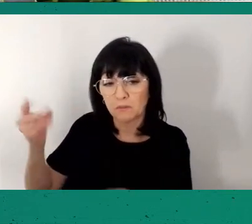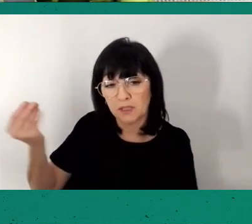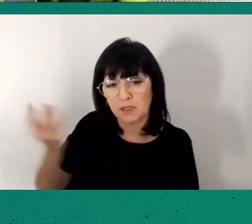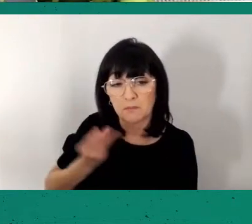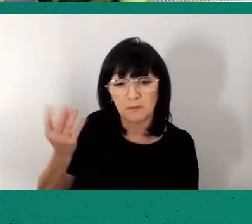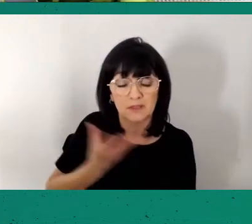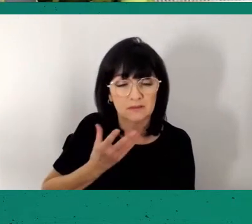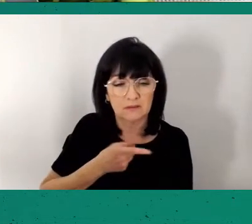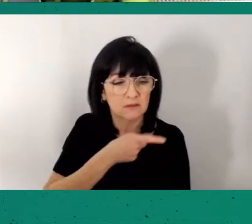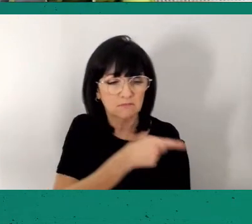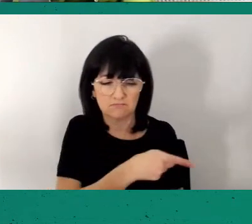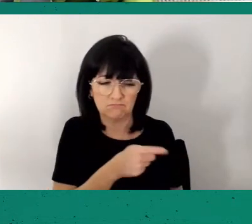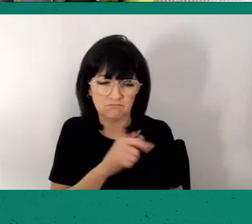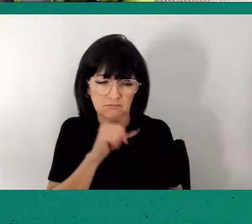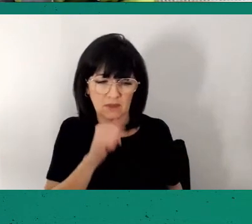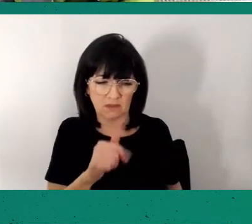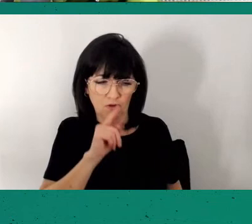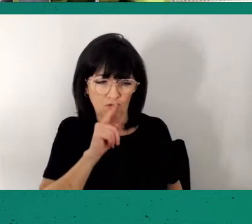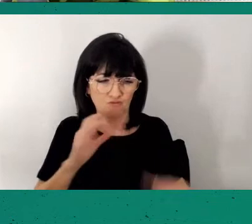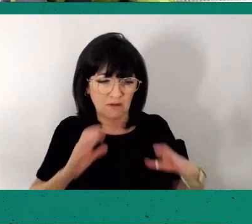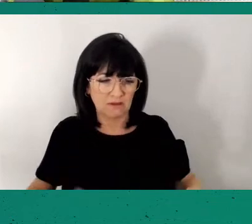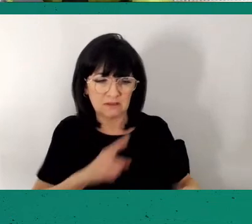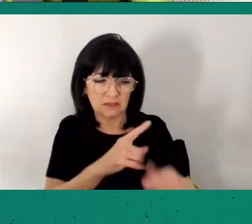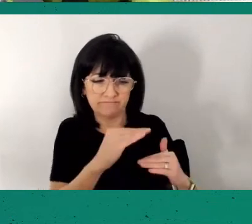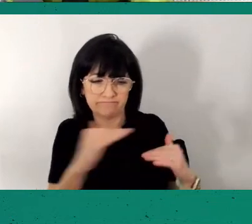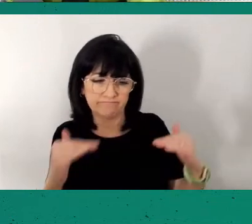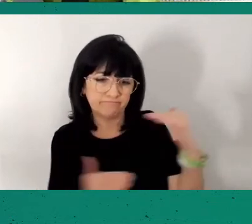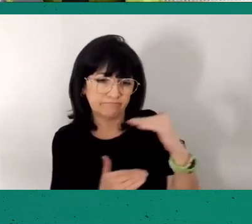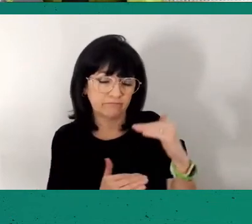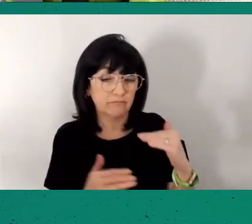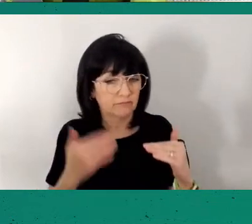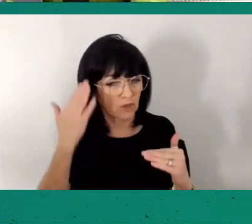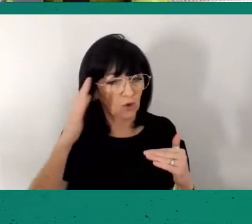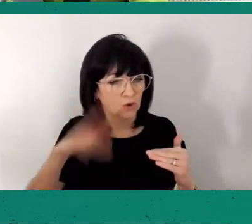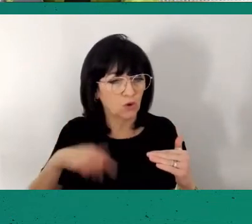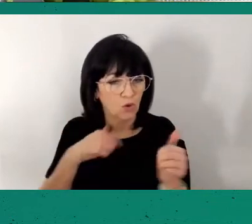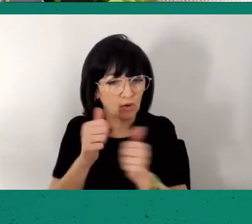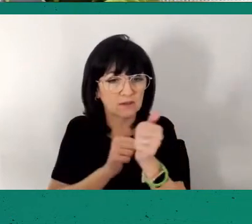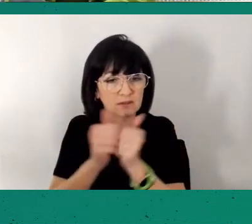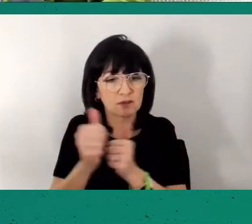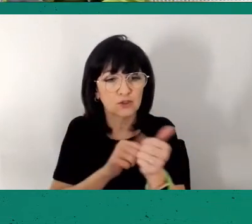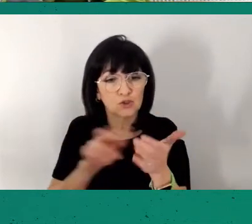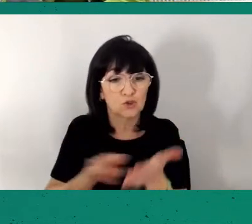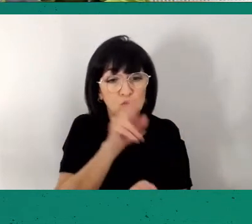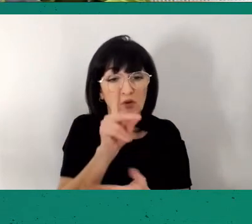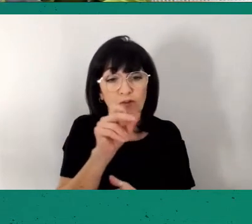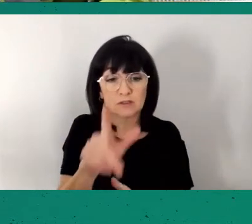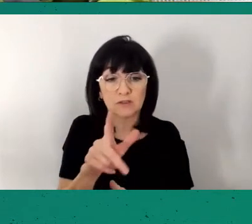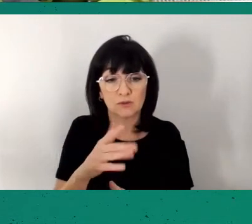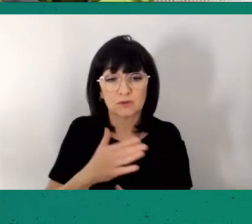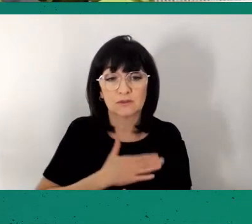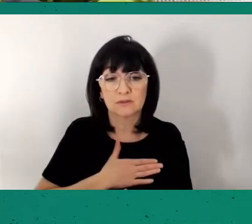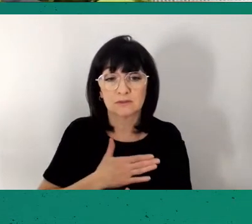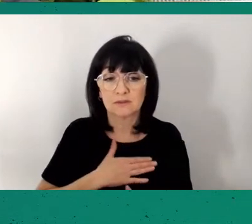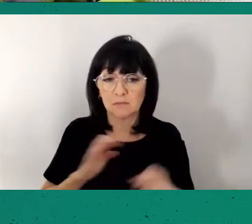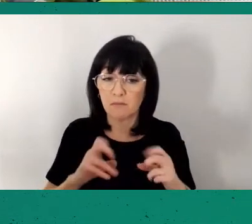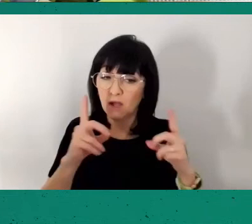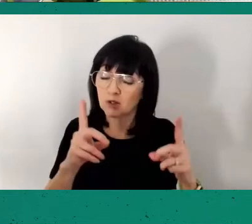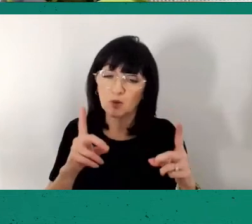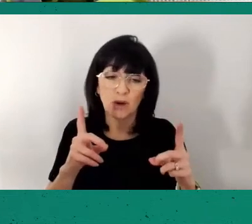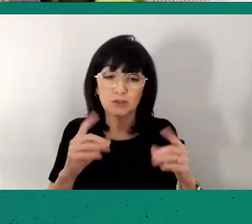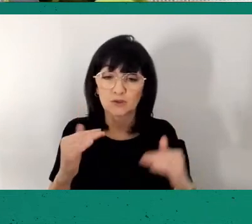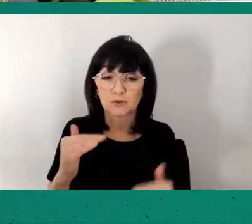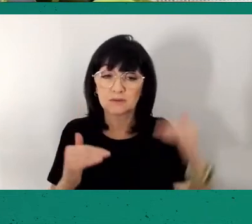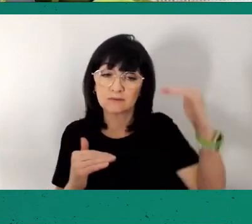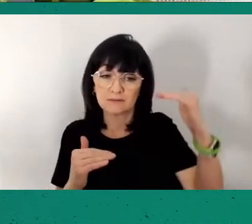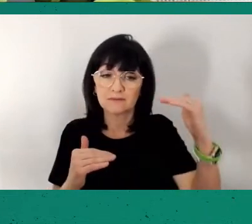second-class citizens, I know that when I was competing at the University of Delaware, my education was first class because I was making A's